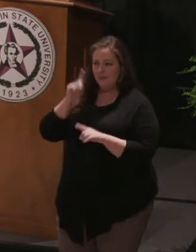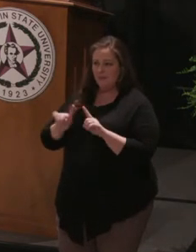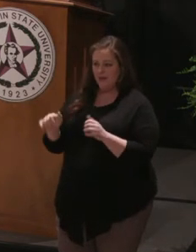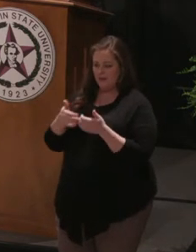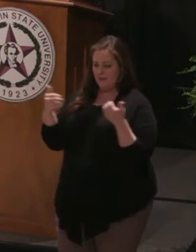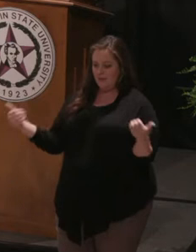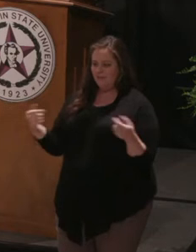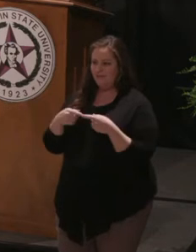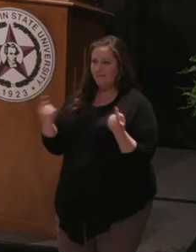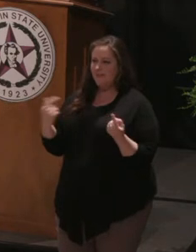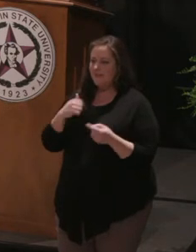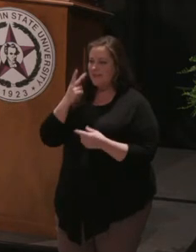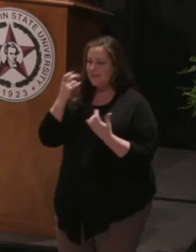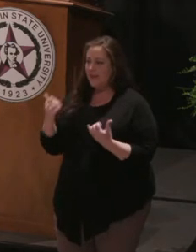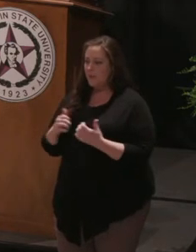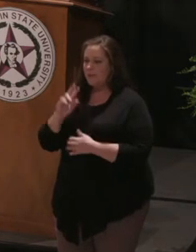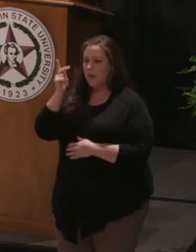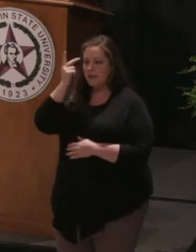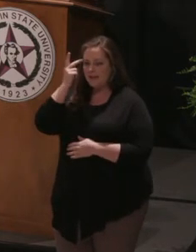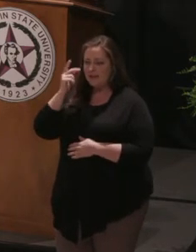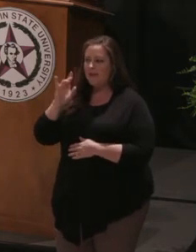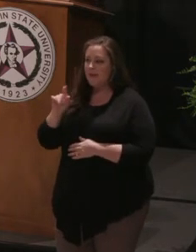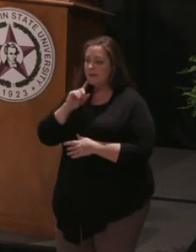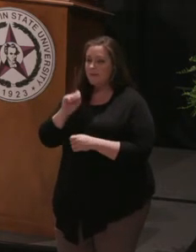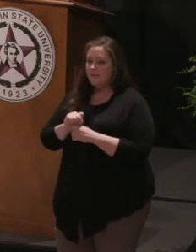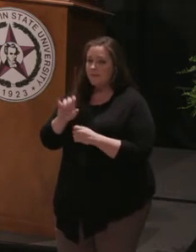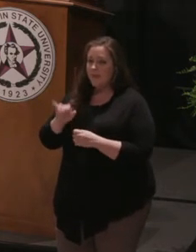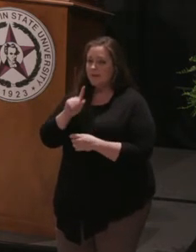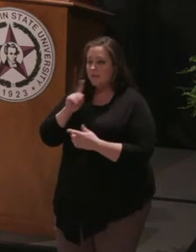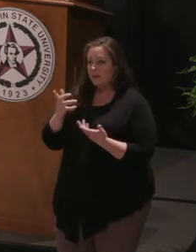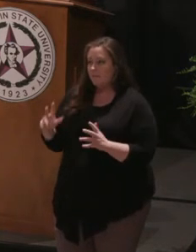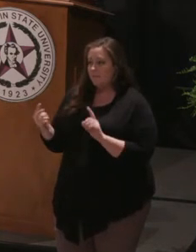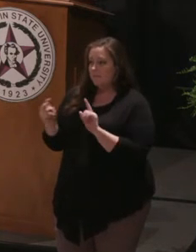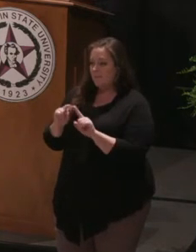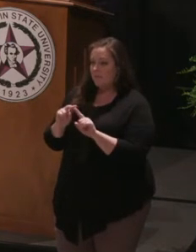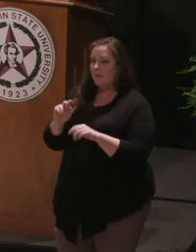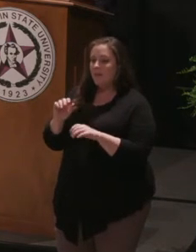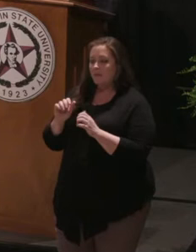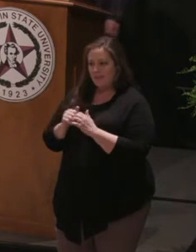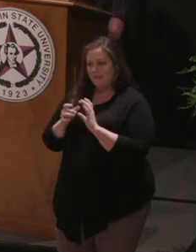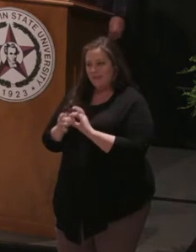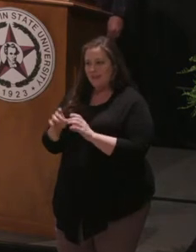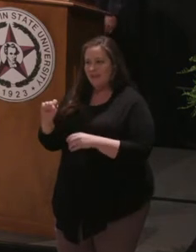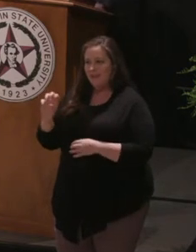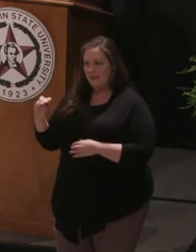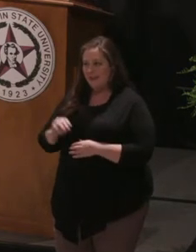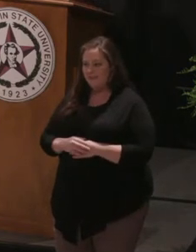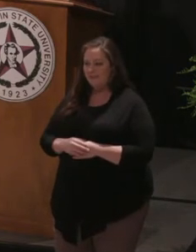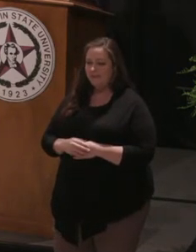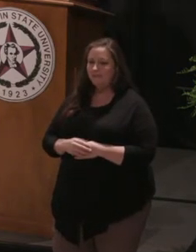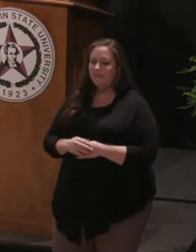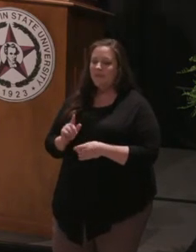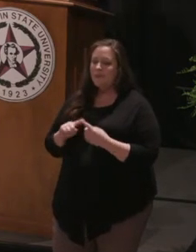polarization that we are witnessing in politics is certainly being seen in social media. And so what